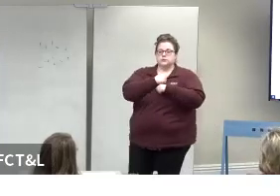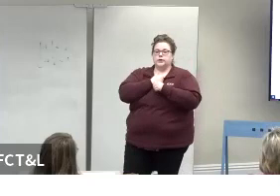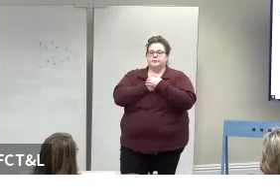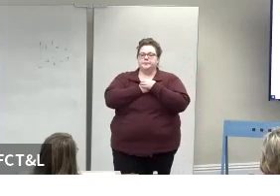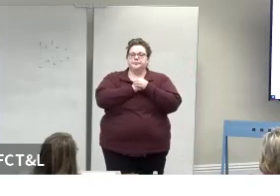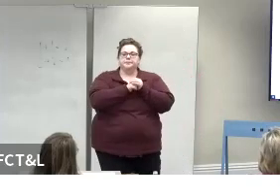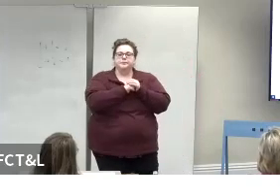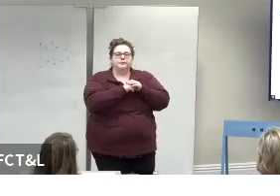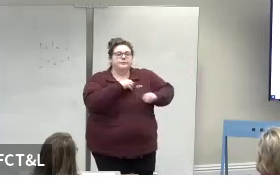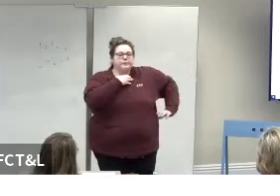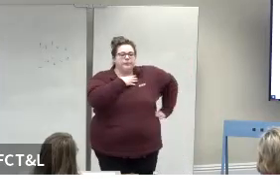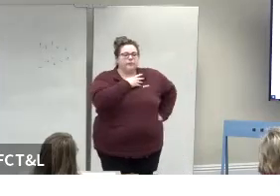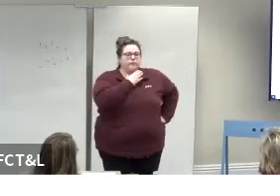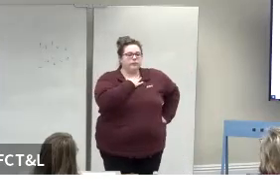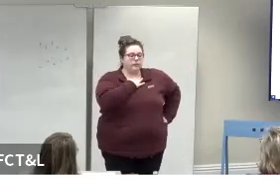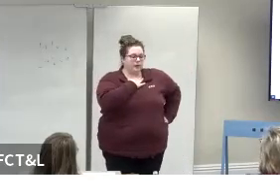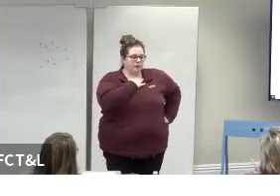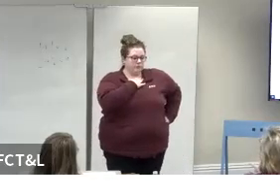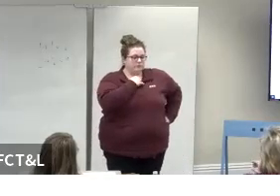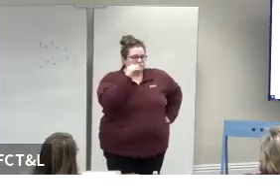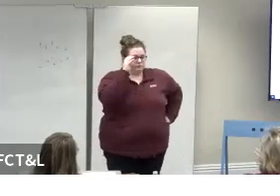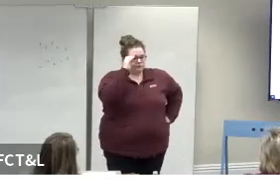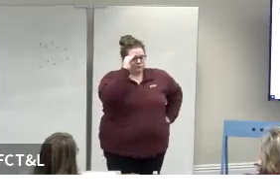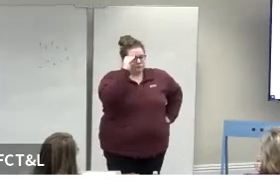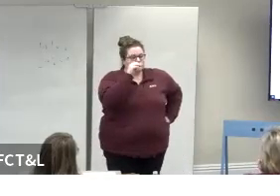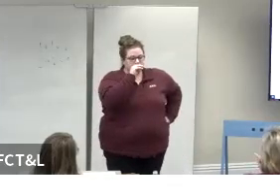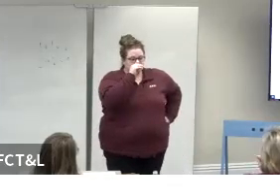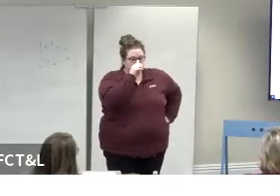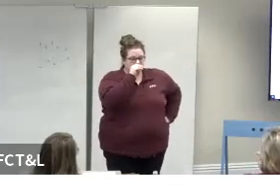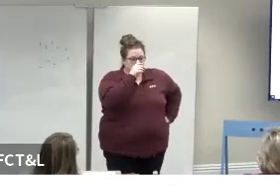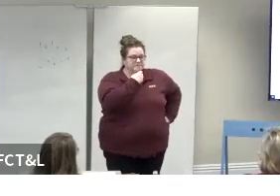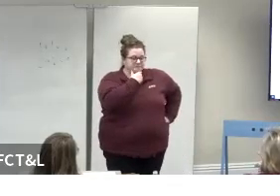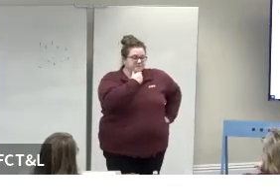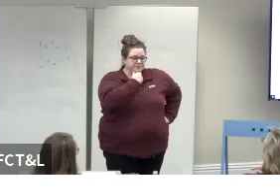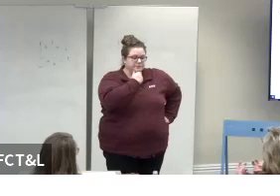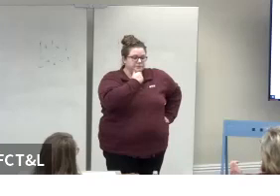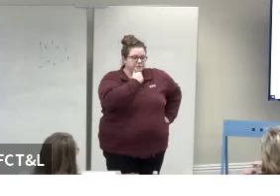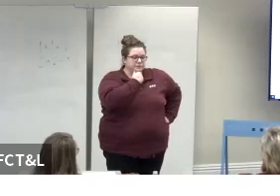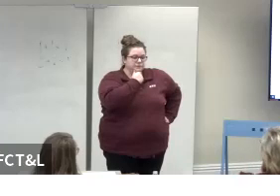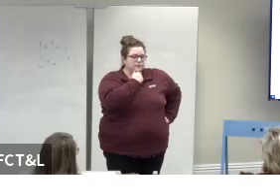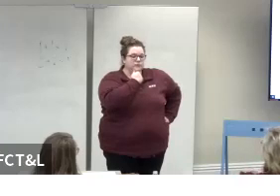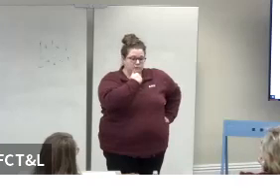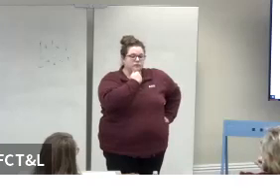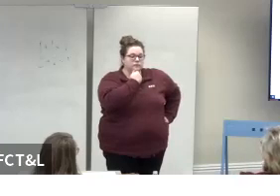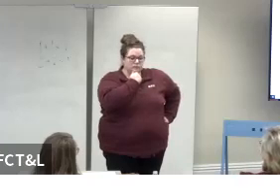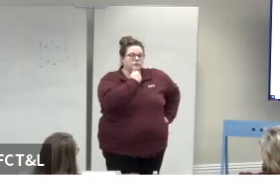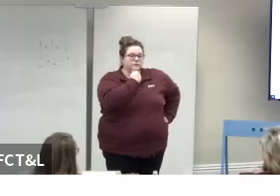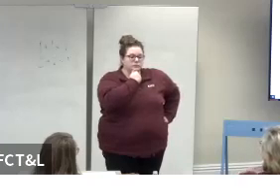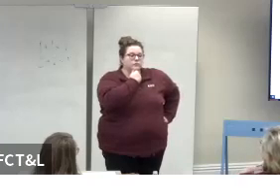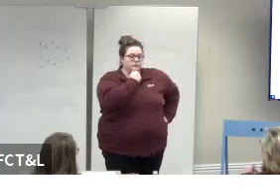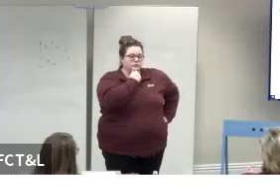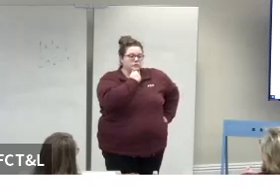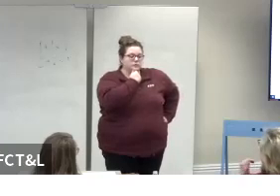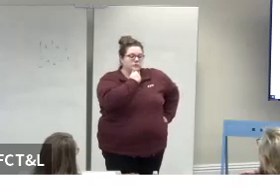Yes, go ahead. They had a question, this from Aaron Stevenson. If I have a table of faculty or staff at a meeting who are signing, how can I be the